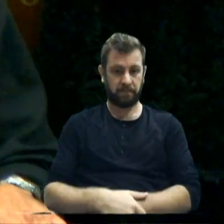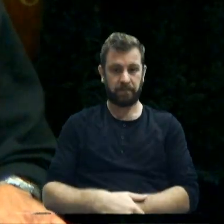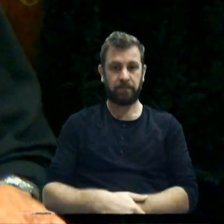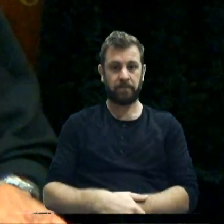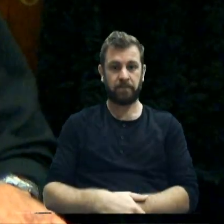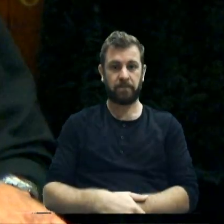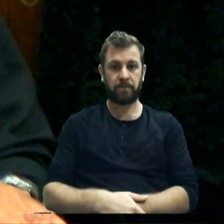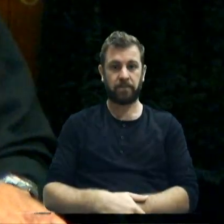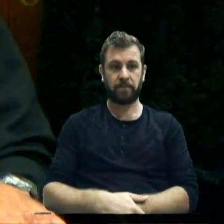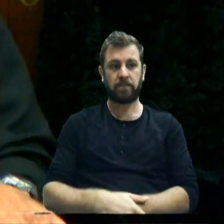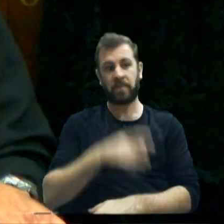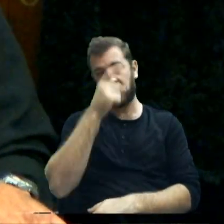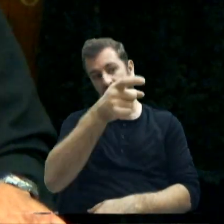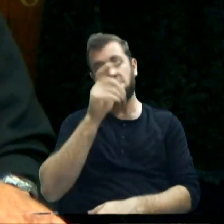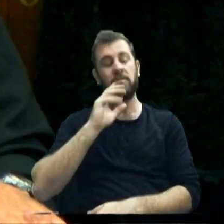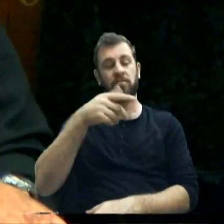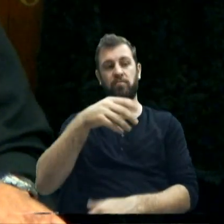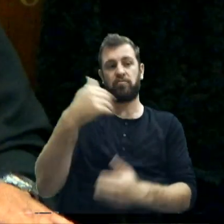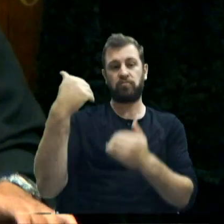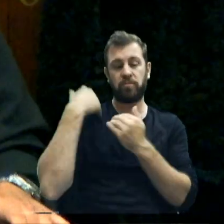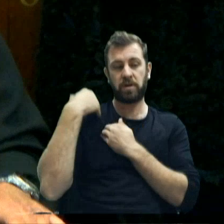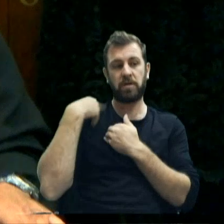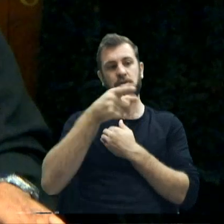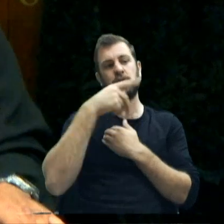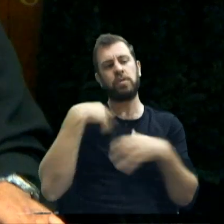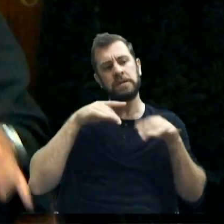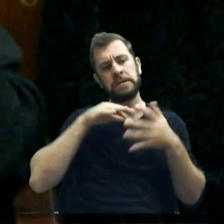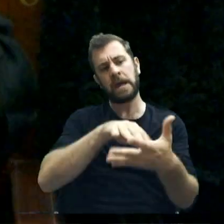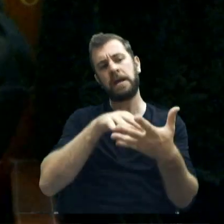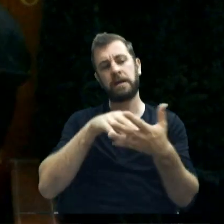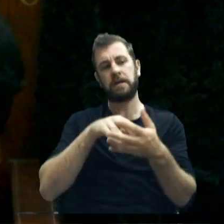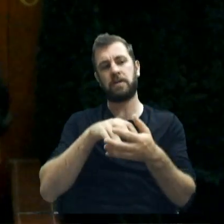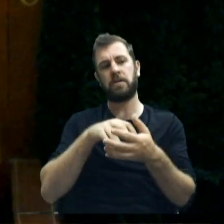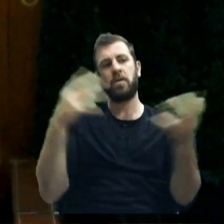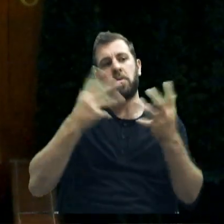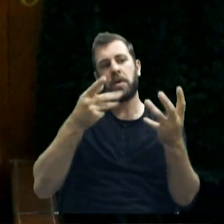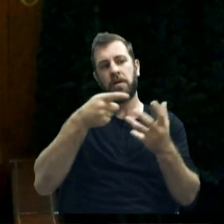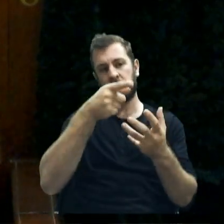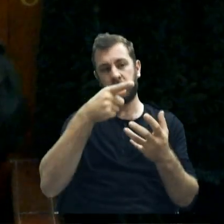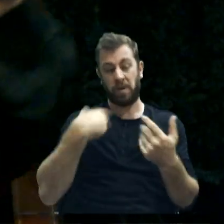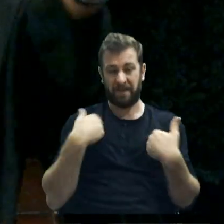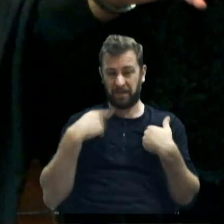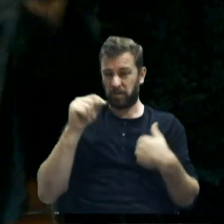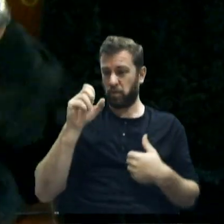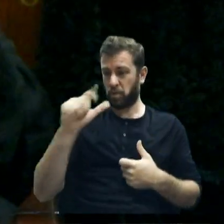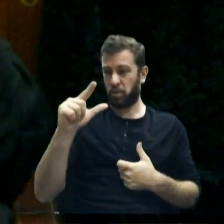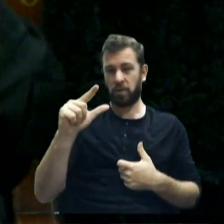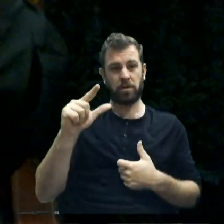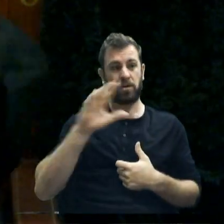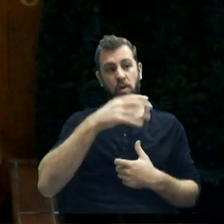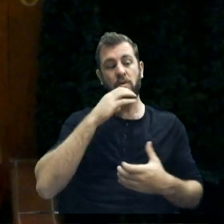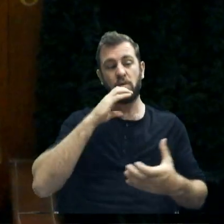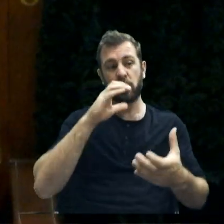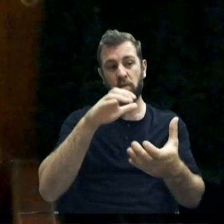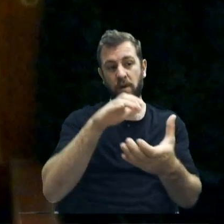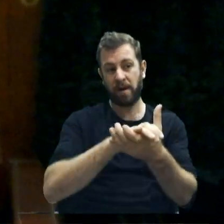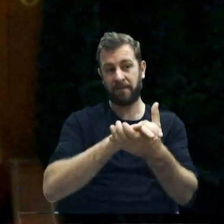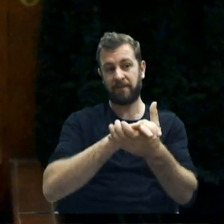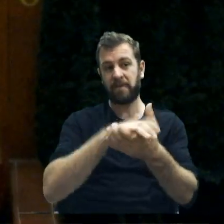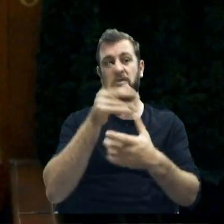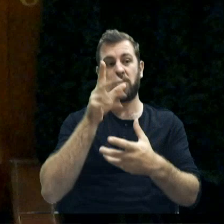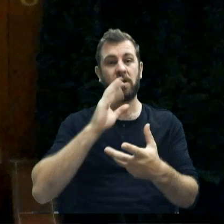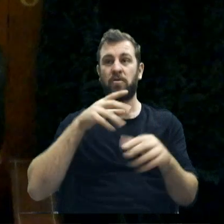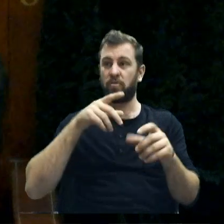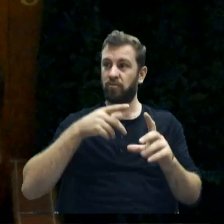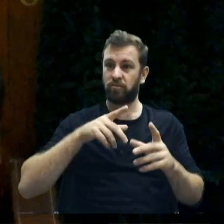Give him responsibility. Ask him, what are you studying? Do you have any of the tools to take your wife and rent a house or buy